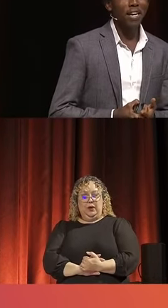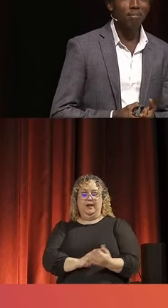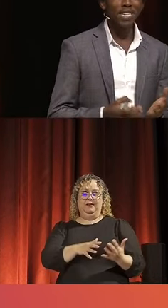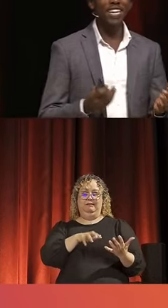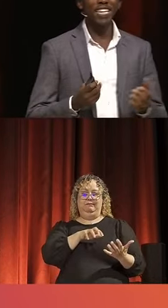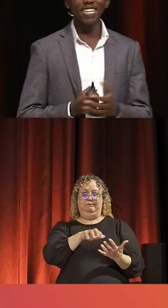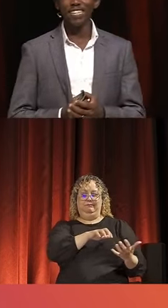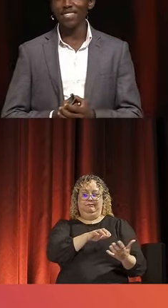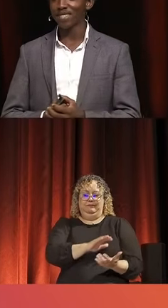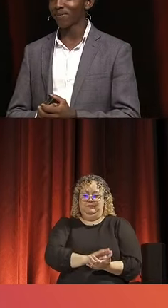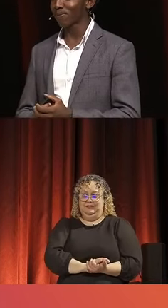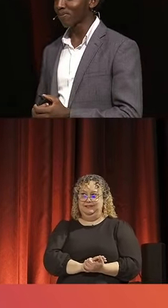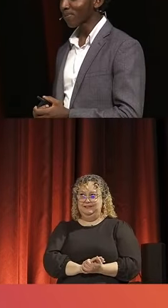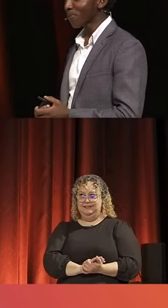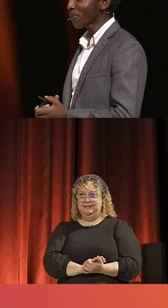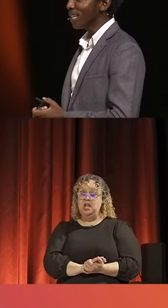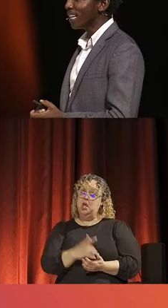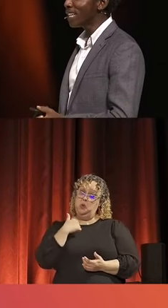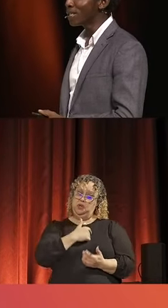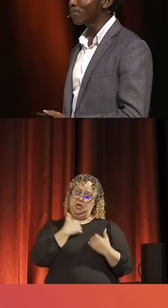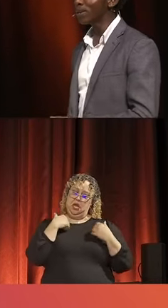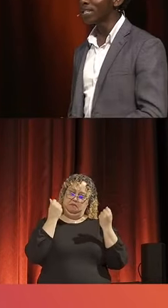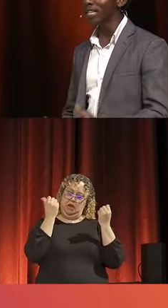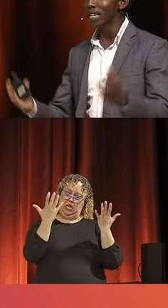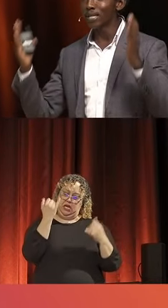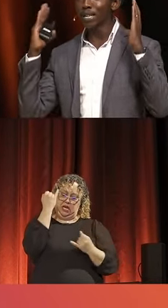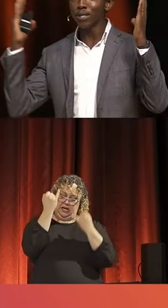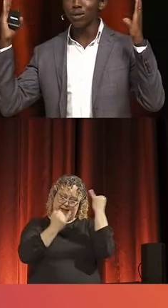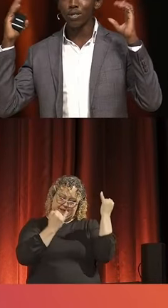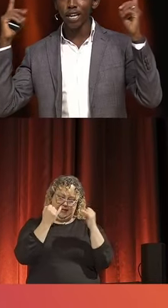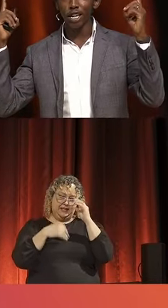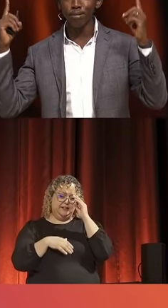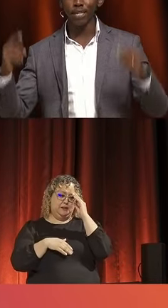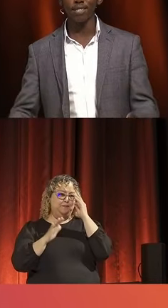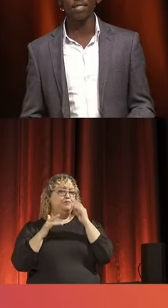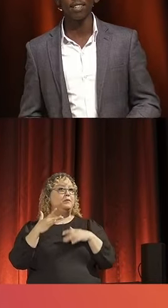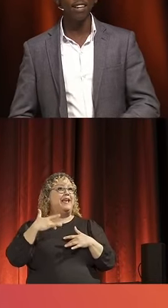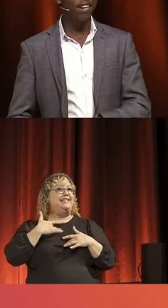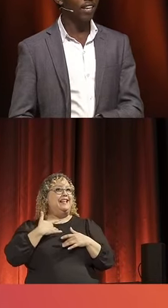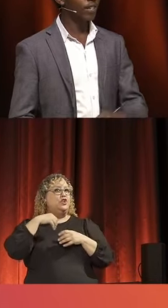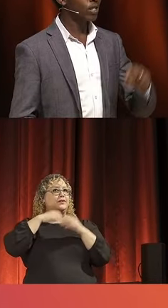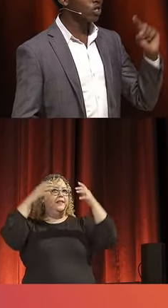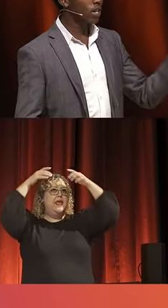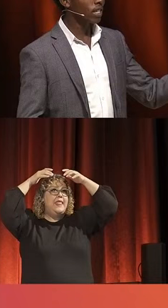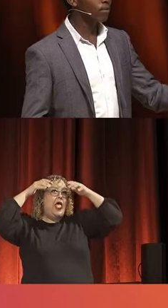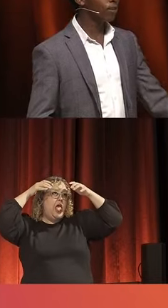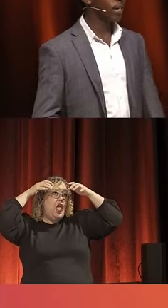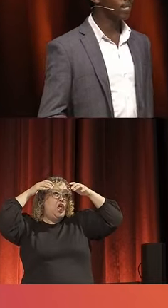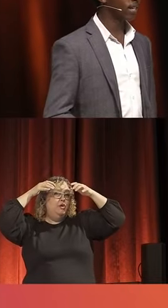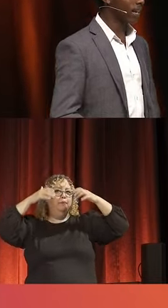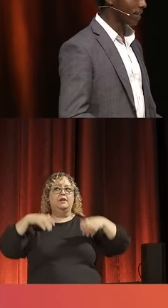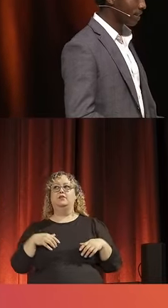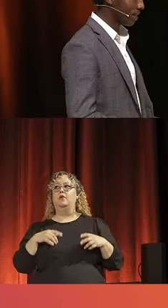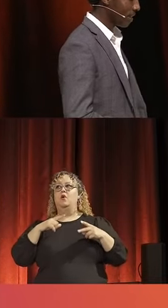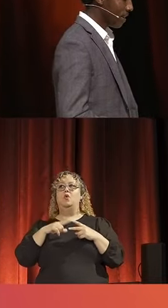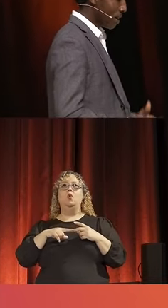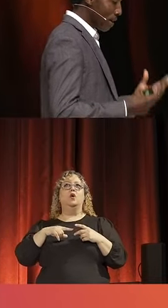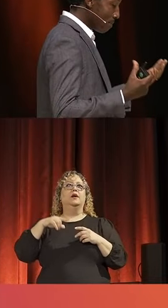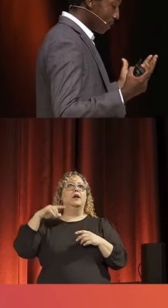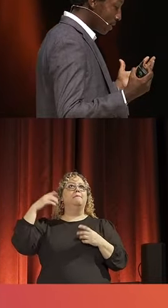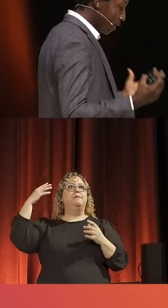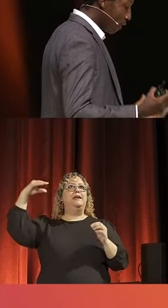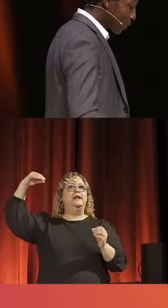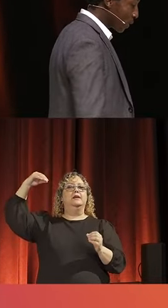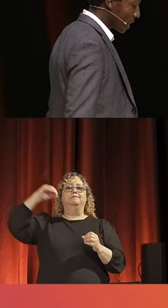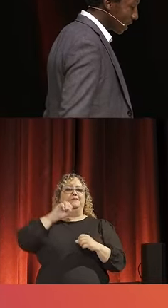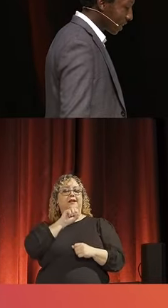We had many ideas. Let us put the sensors in the helmet. Let us track them via satellite.